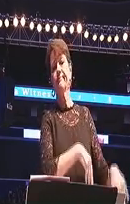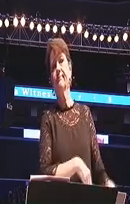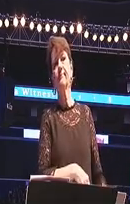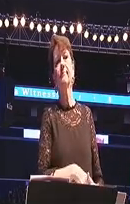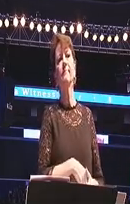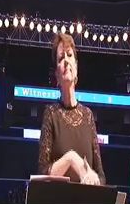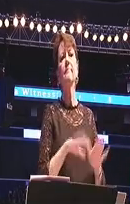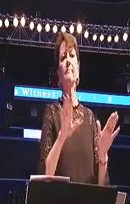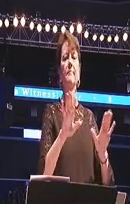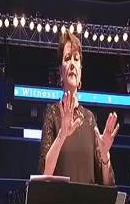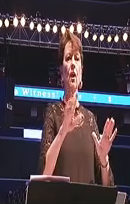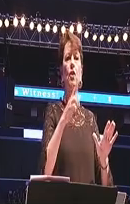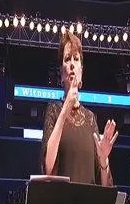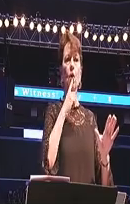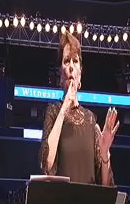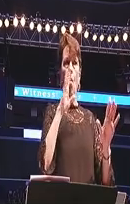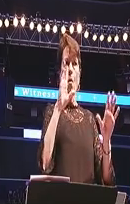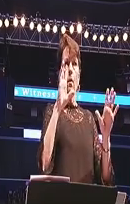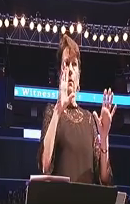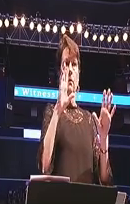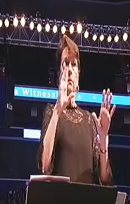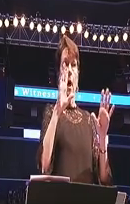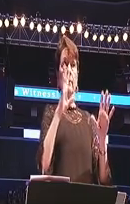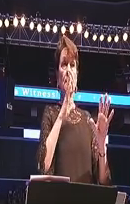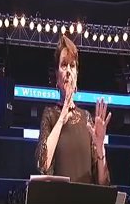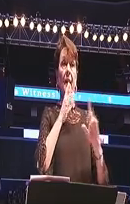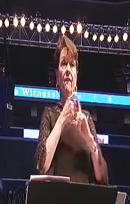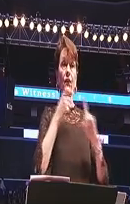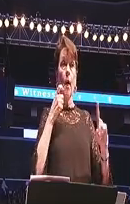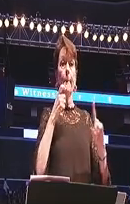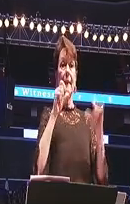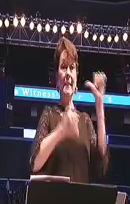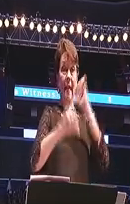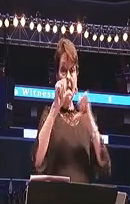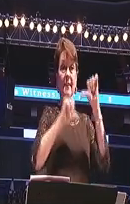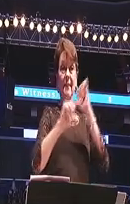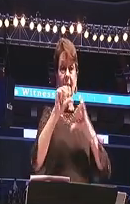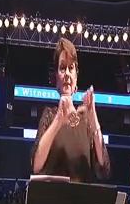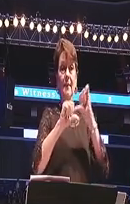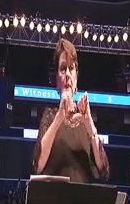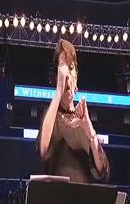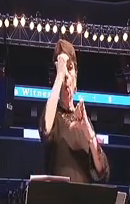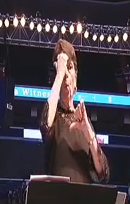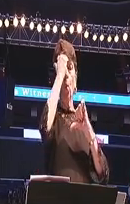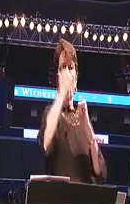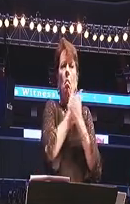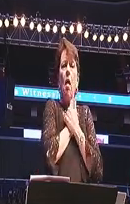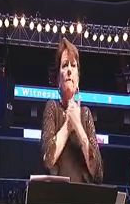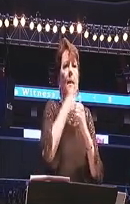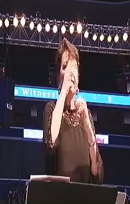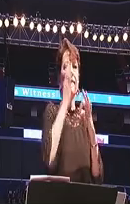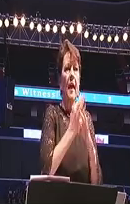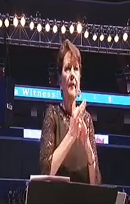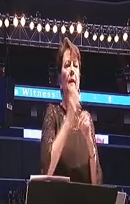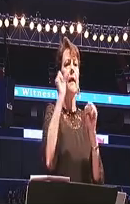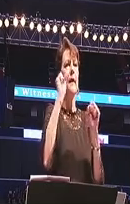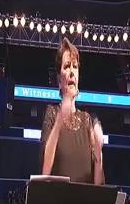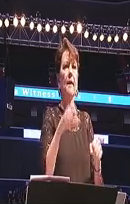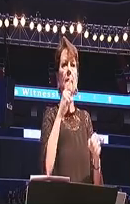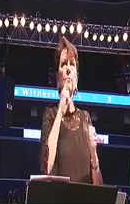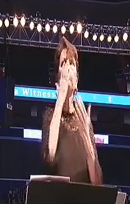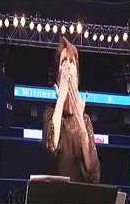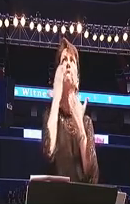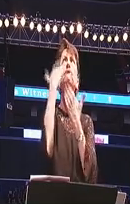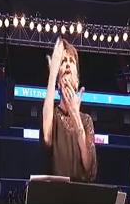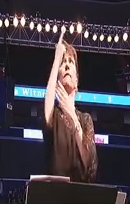But you tell them that you are speaking from a point of science. Yes, we love our faith. Yes, we are so grateful to God